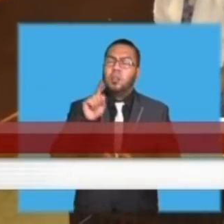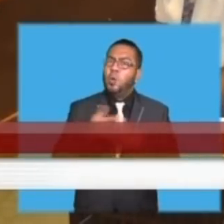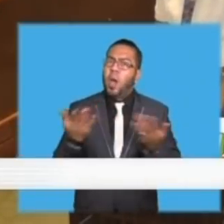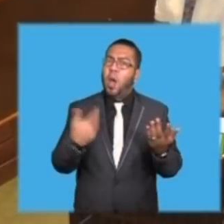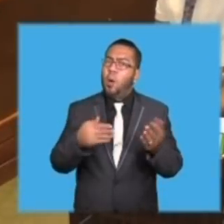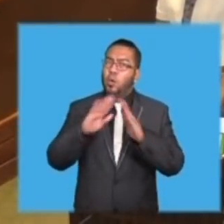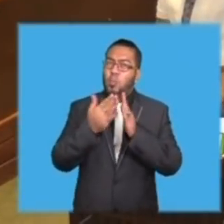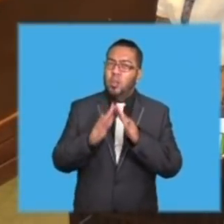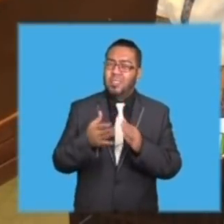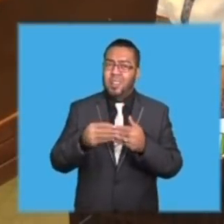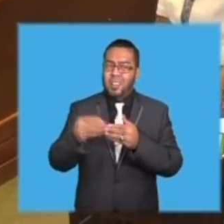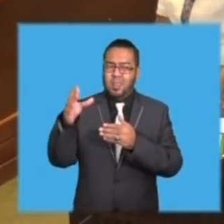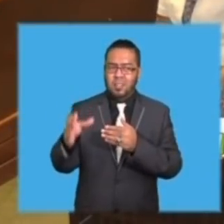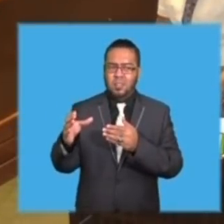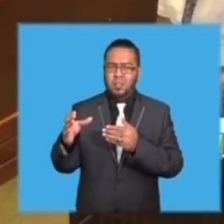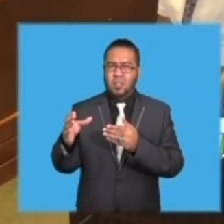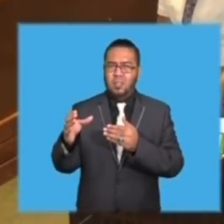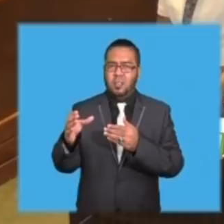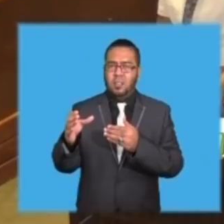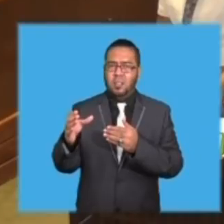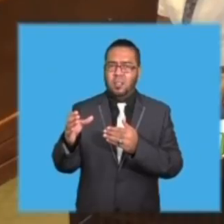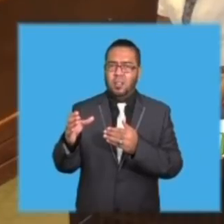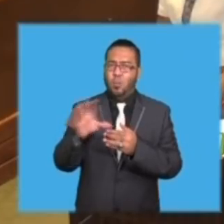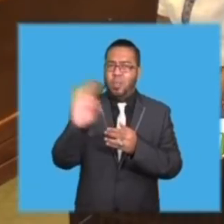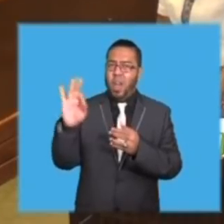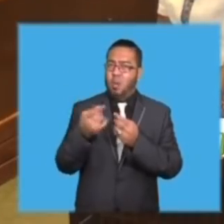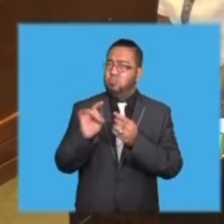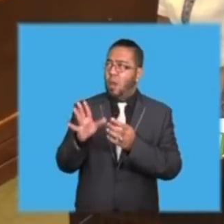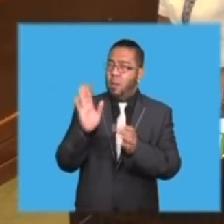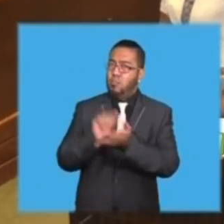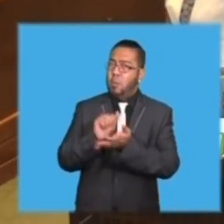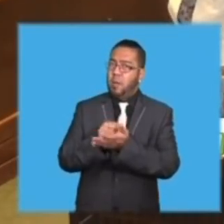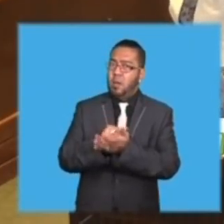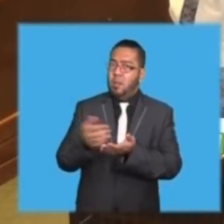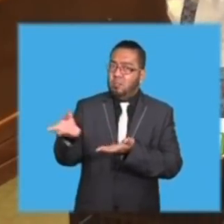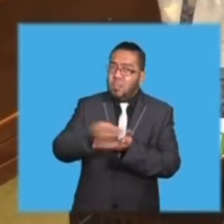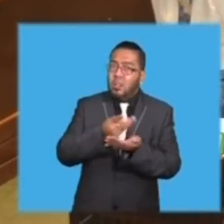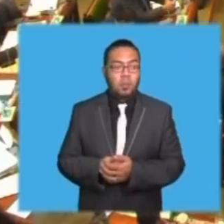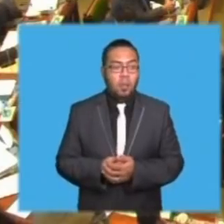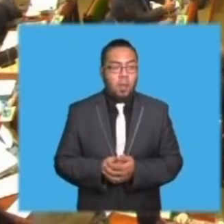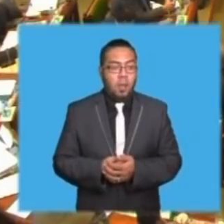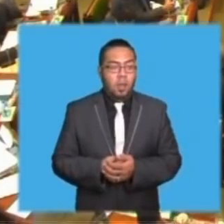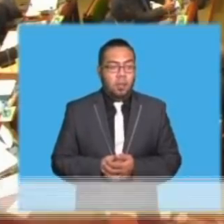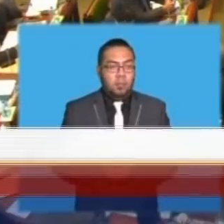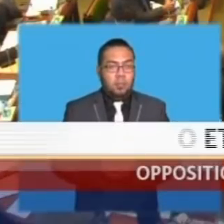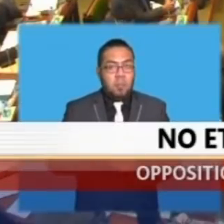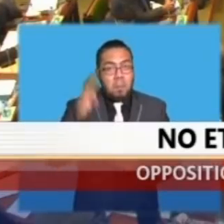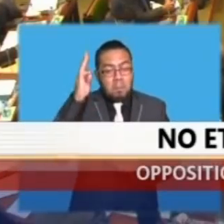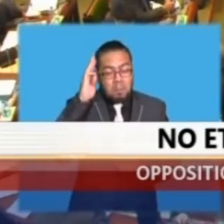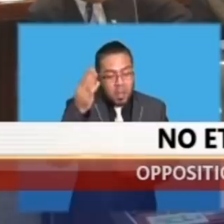are community leaders expected without the correct data expected to put these interventions in place? Unfortunately, the